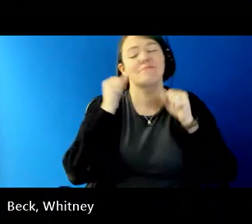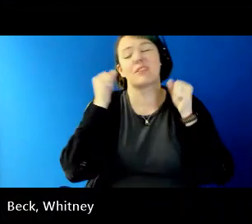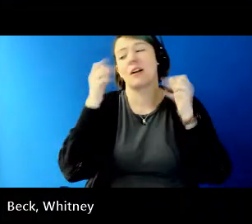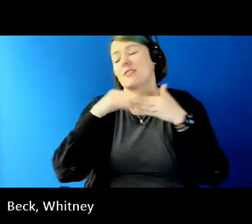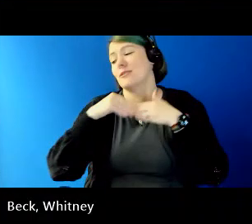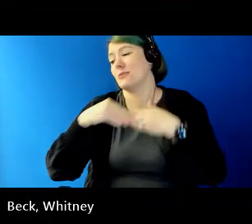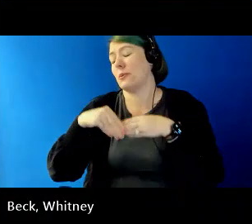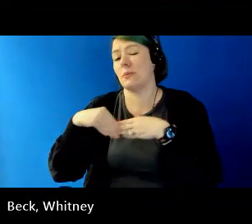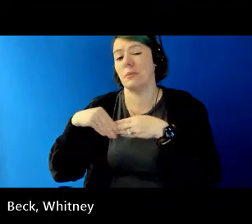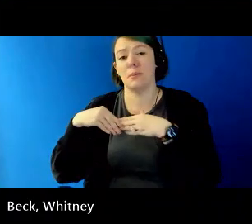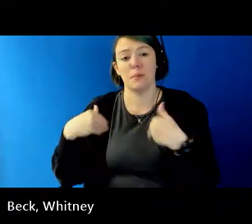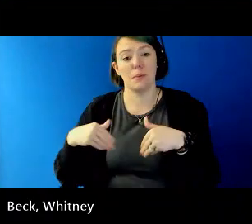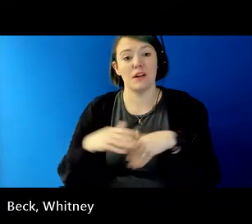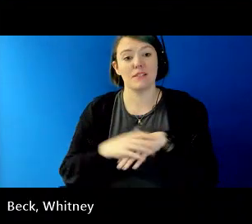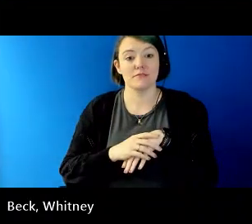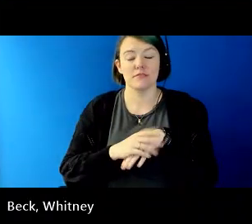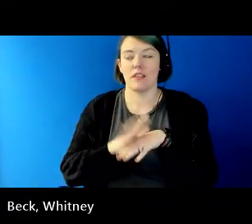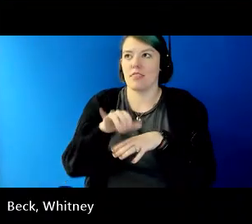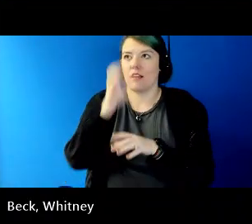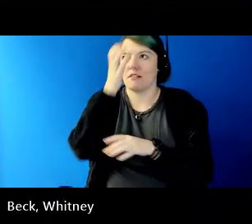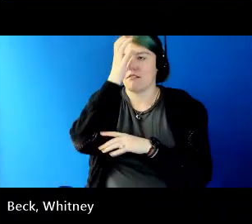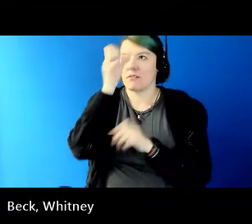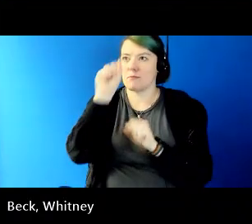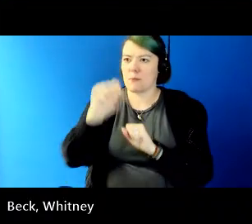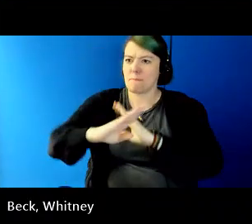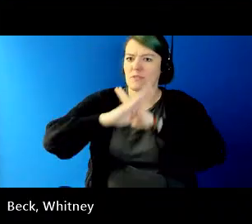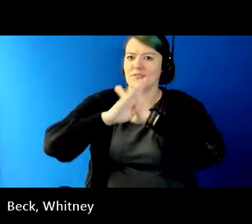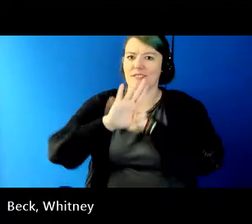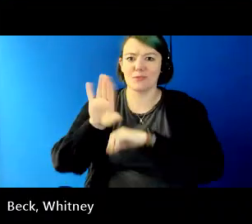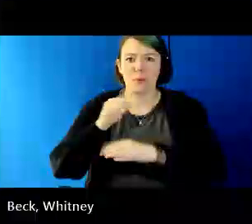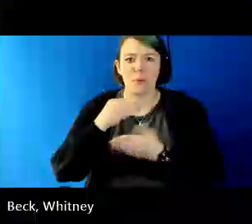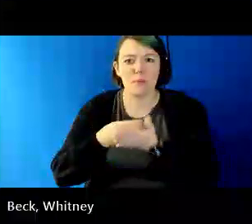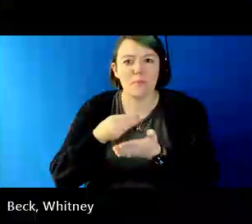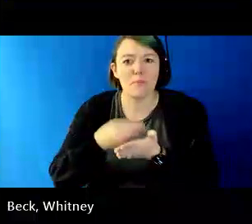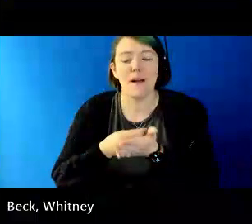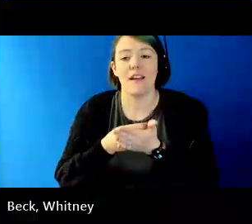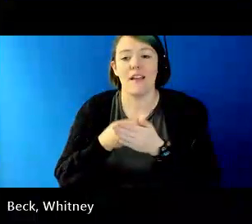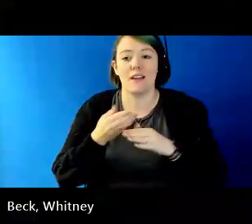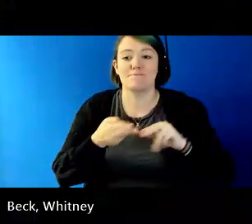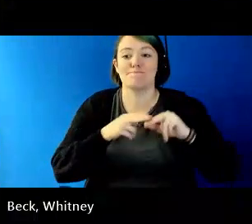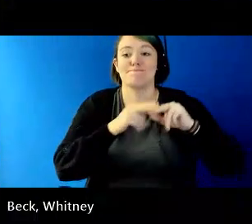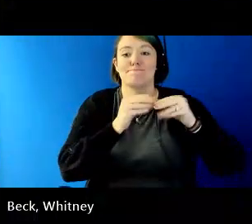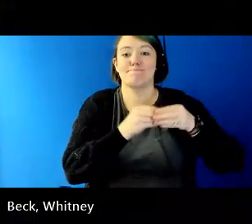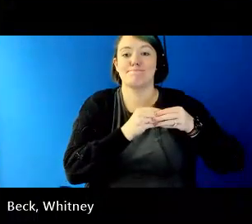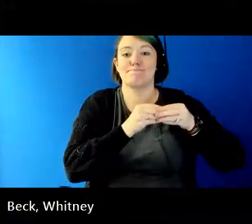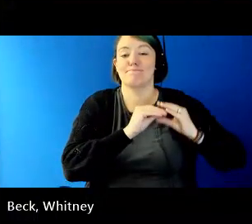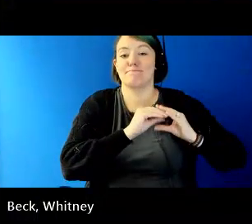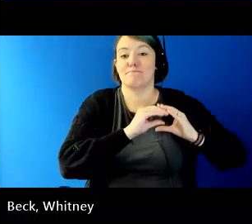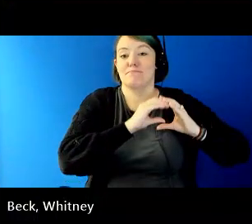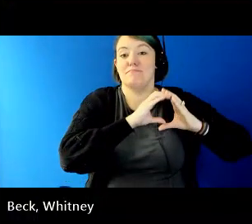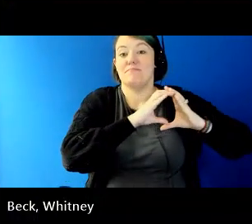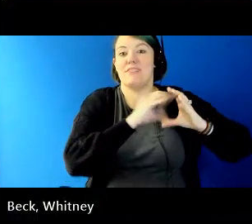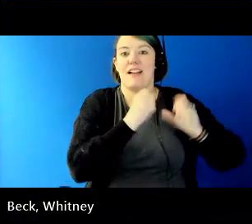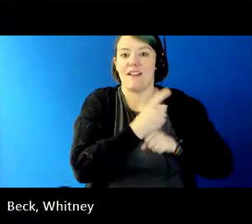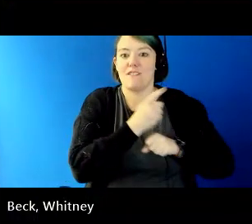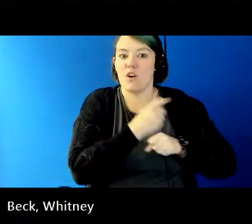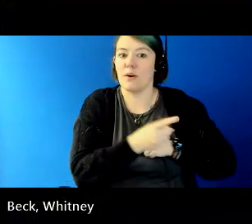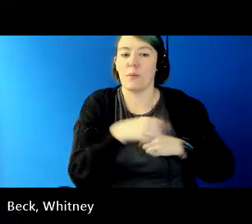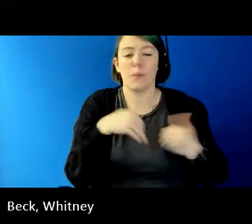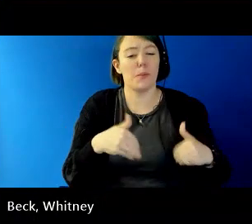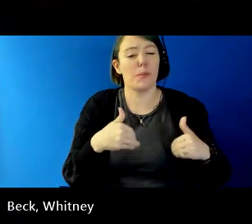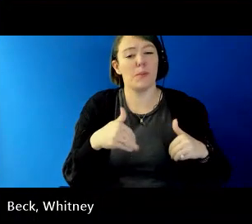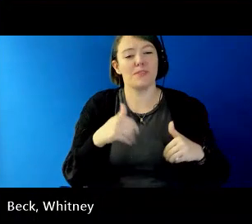can, protect your money and grow it every single year and use it for long-term planning is just such an incredible tool. And we're